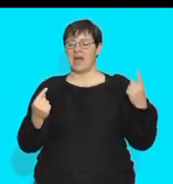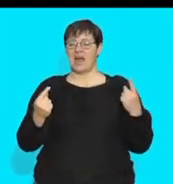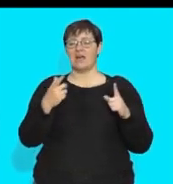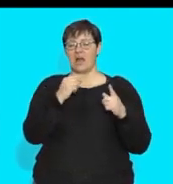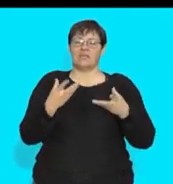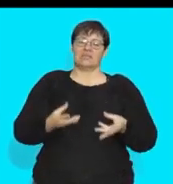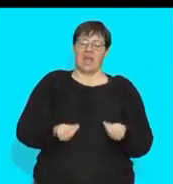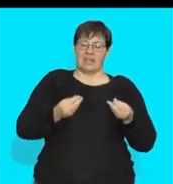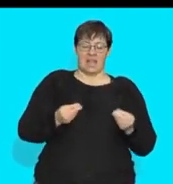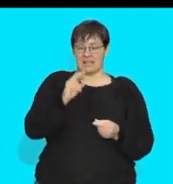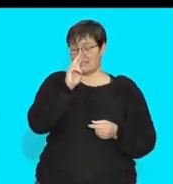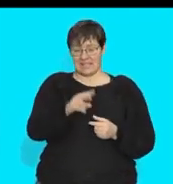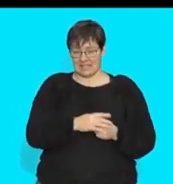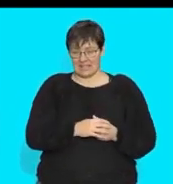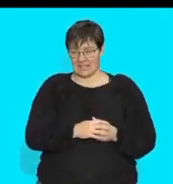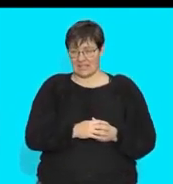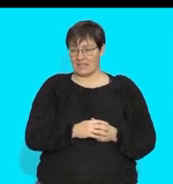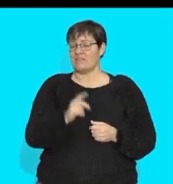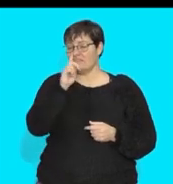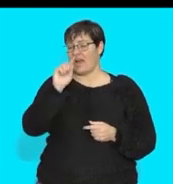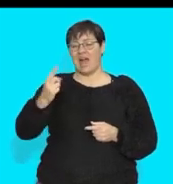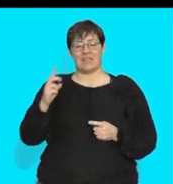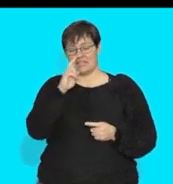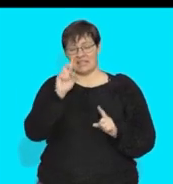see any layer of moisture and I